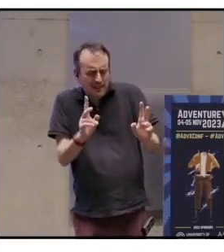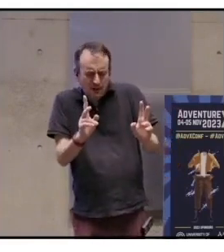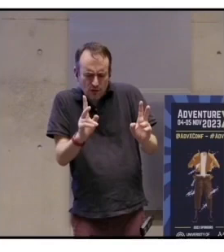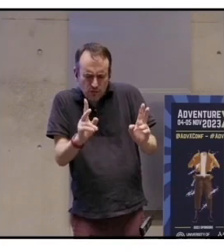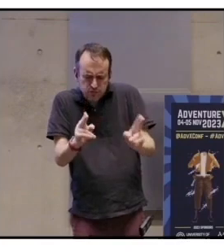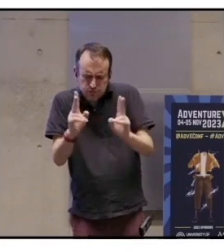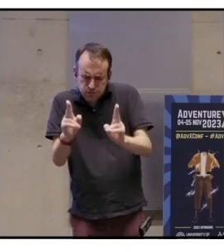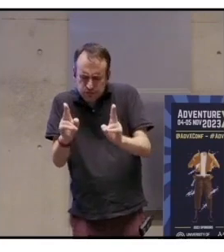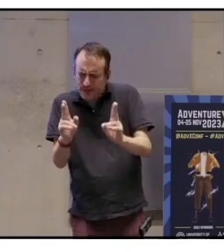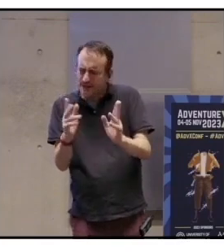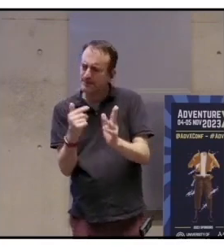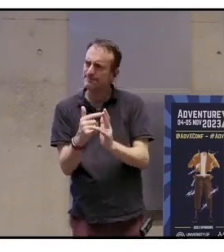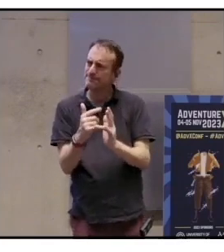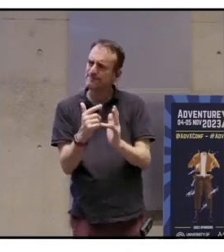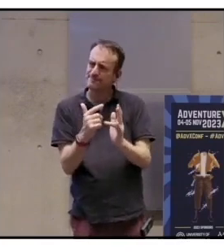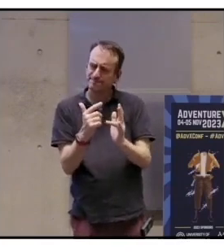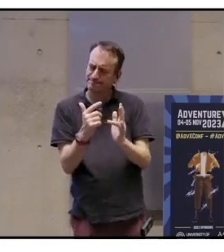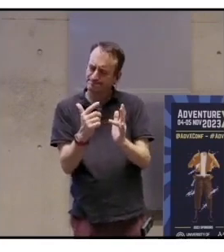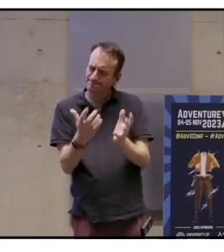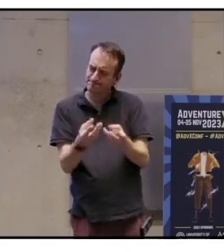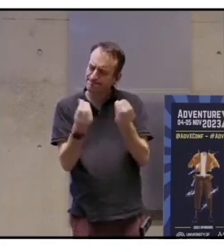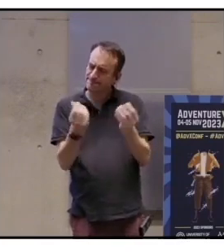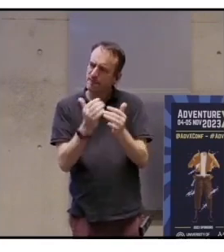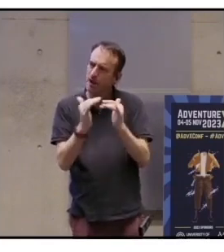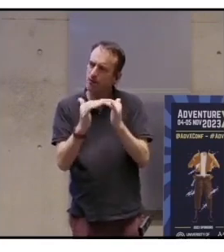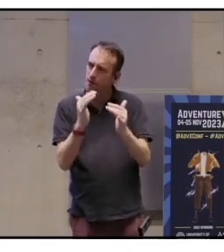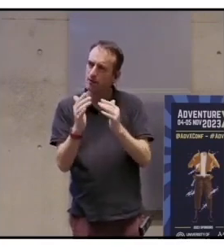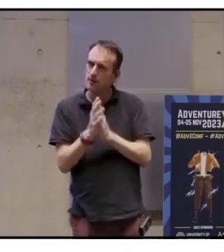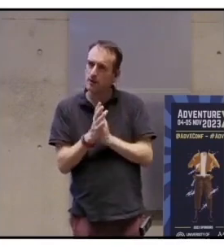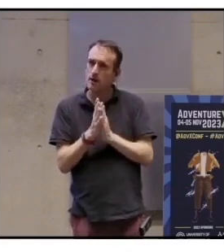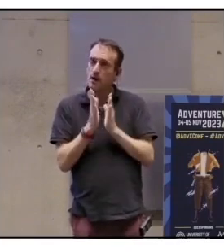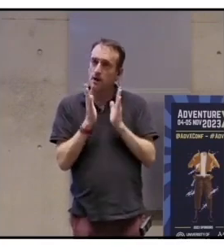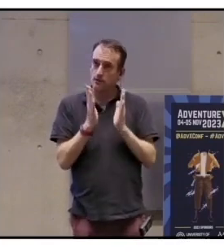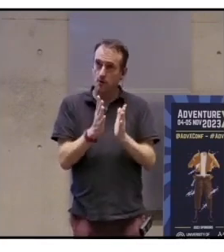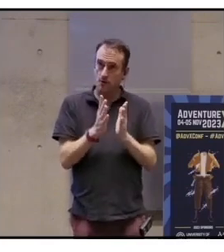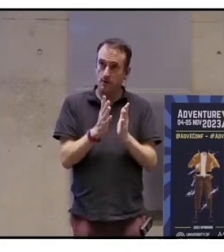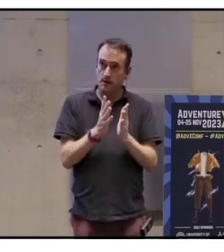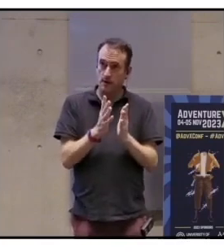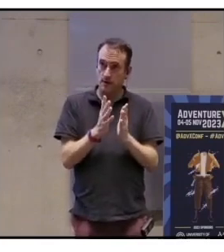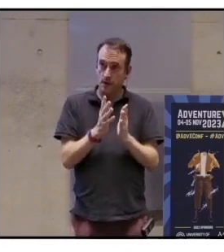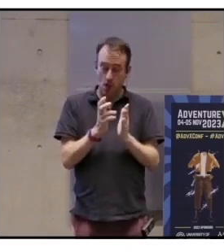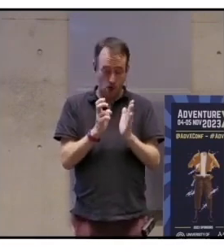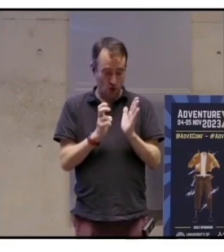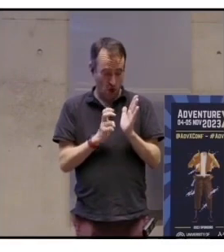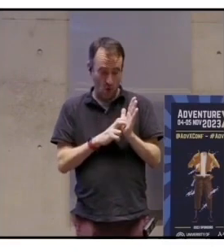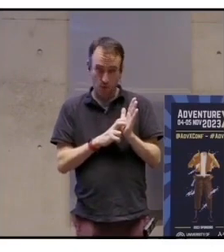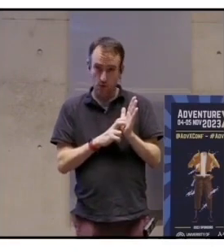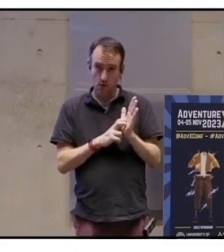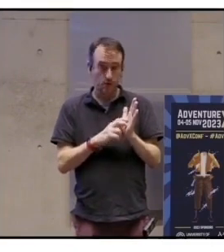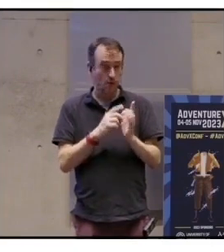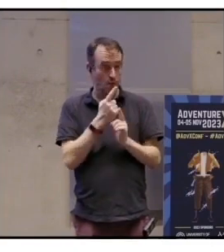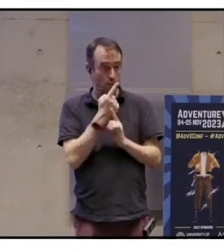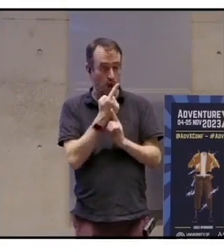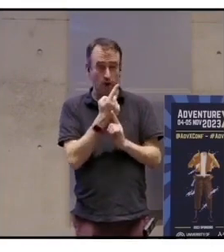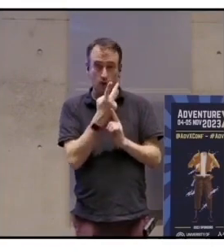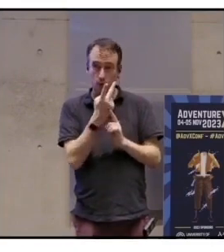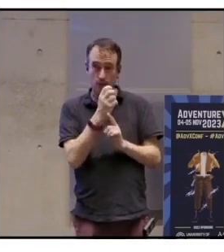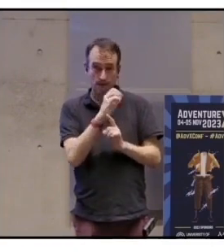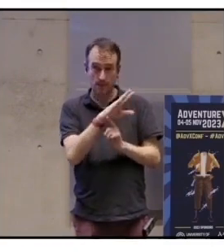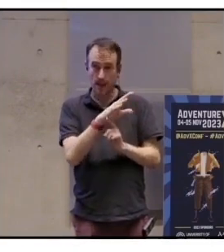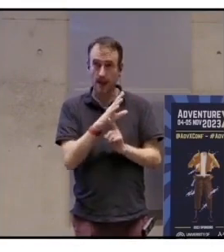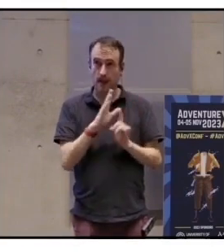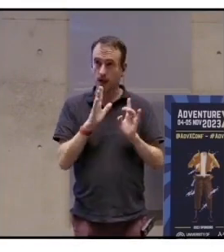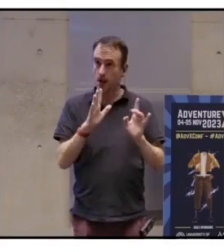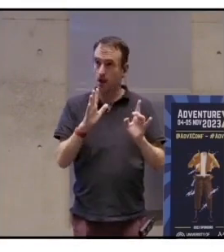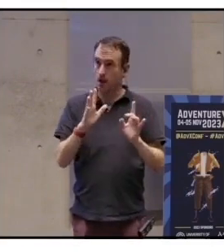they are off. Fix only one or two things in each note. There's no sense of going, okay, what I need you to do is do it faster